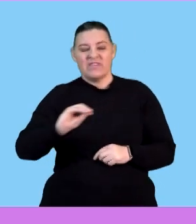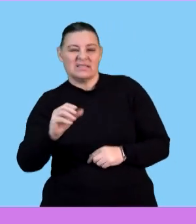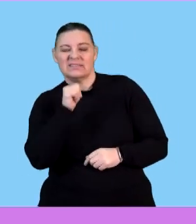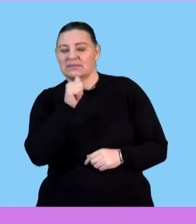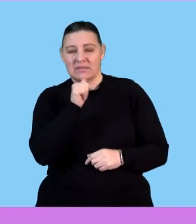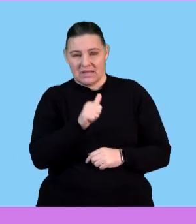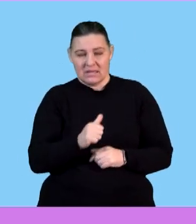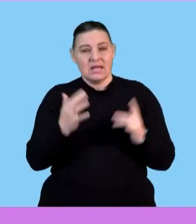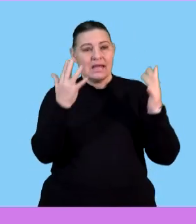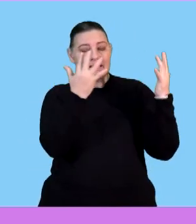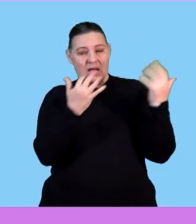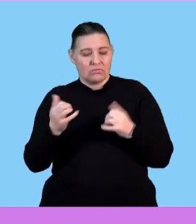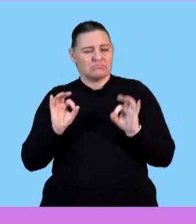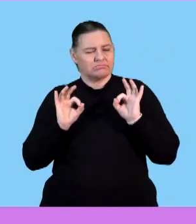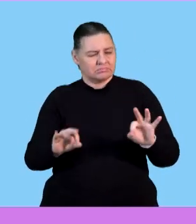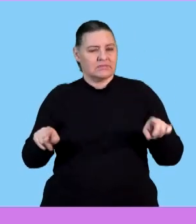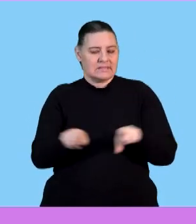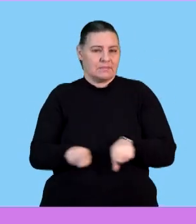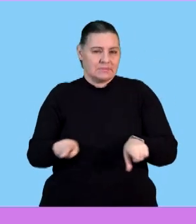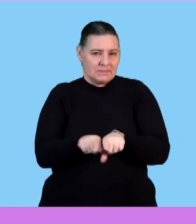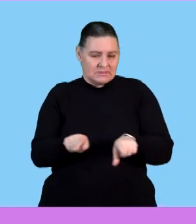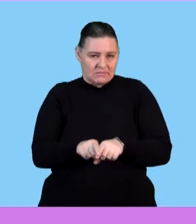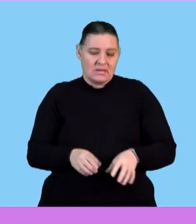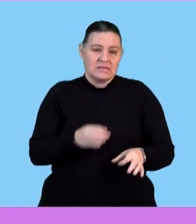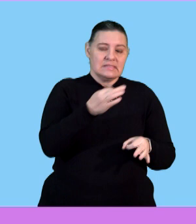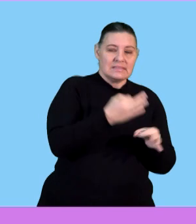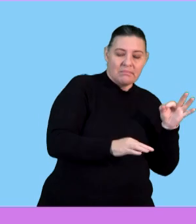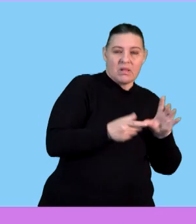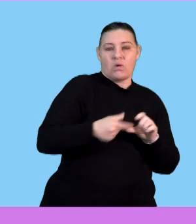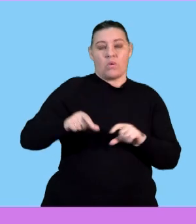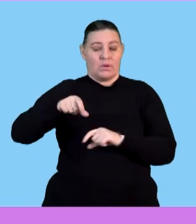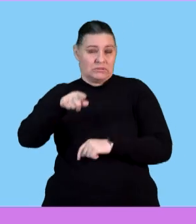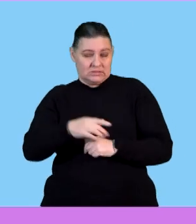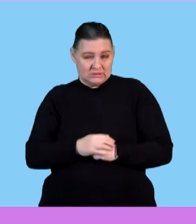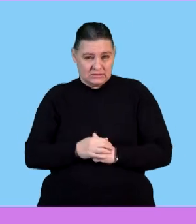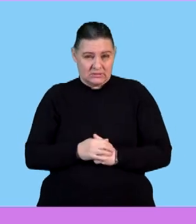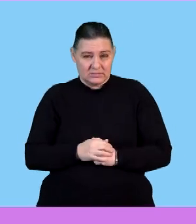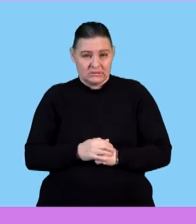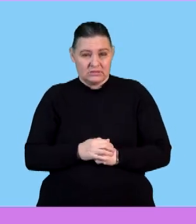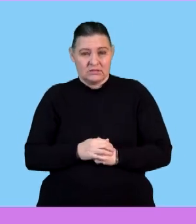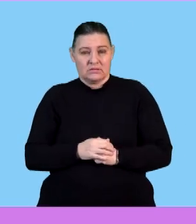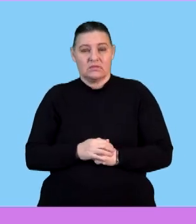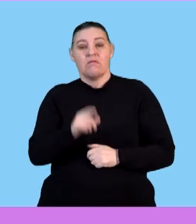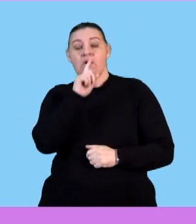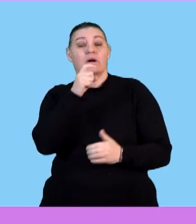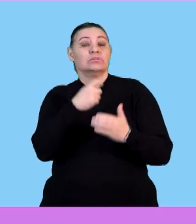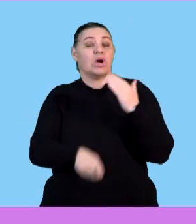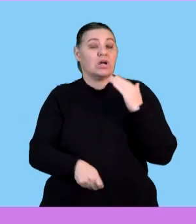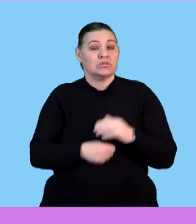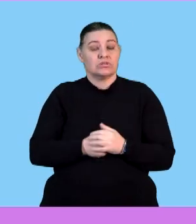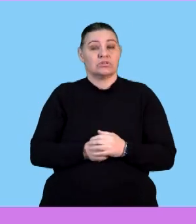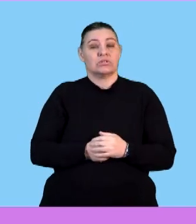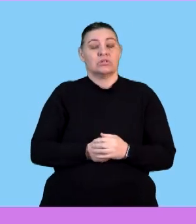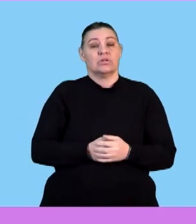really matter. The calculation is exactly the same, whether it's simple interest or compound interest. Let's take a look at this. She's